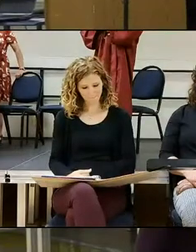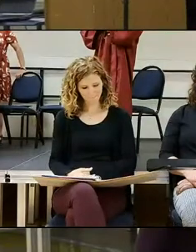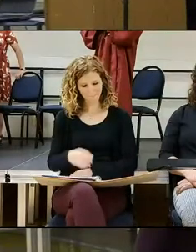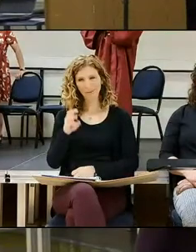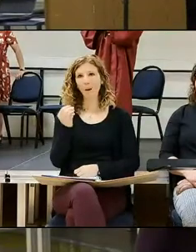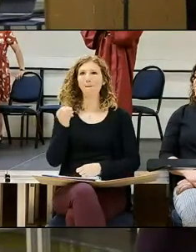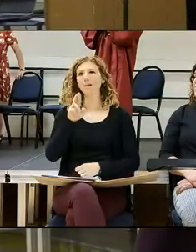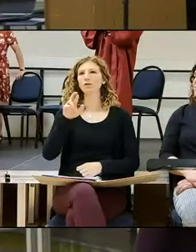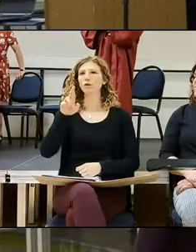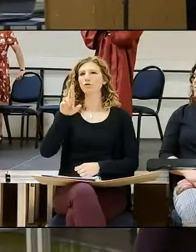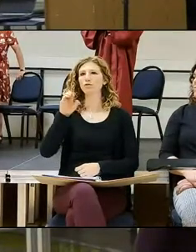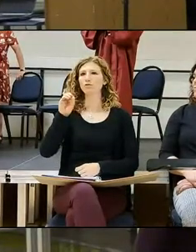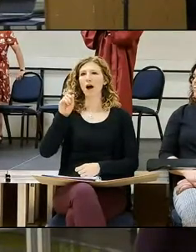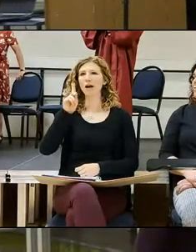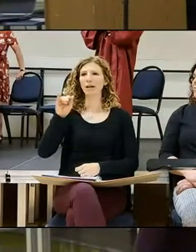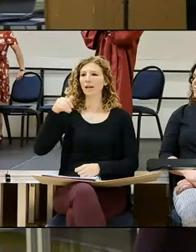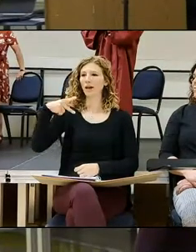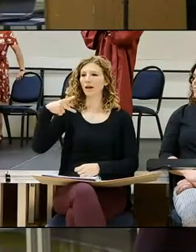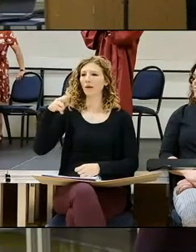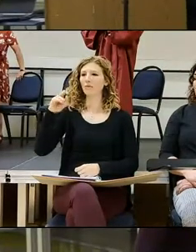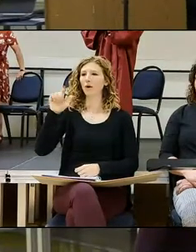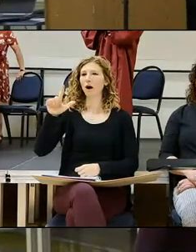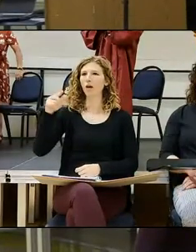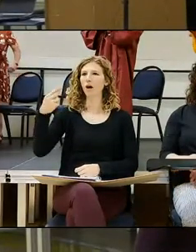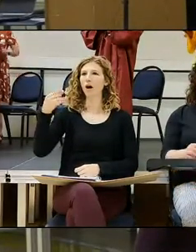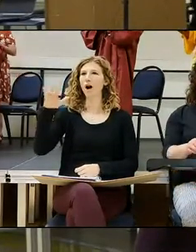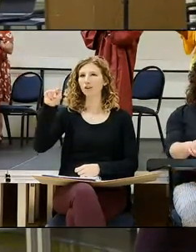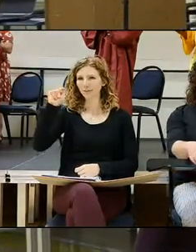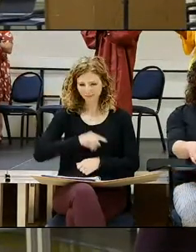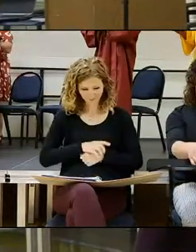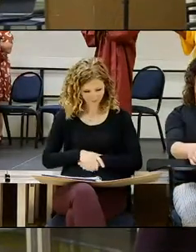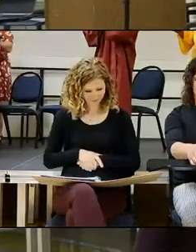Mr. Rocky Paul Hart.